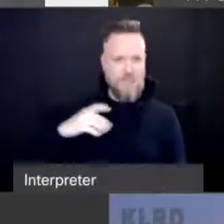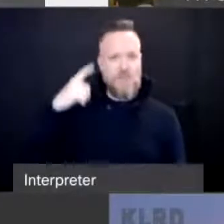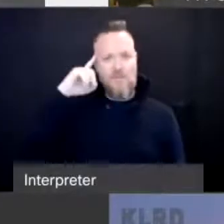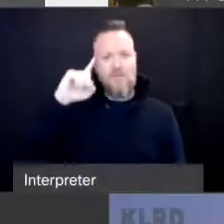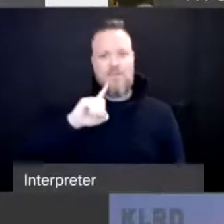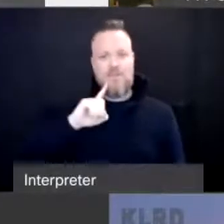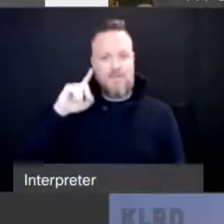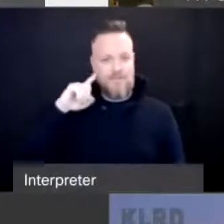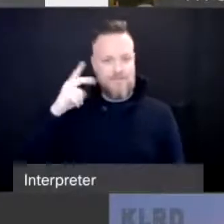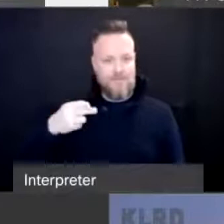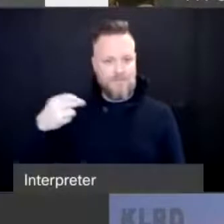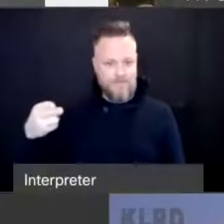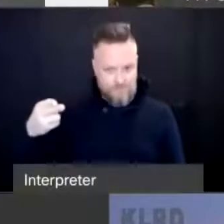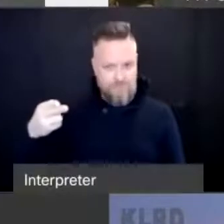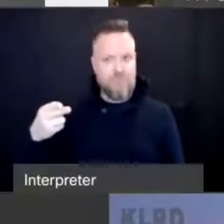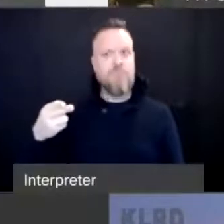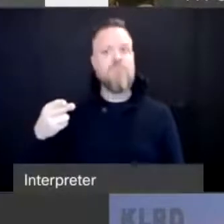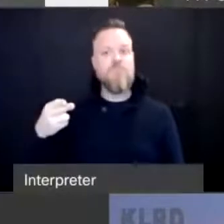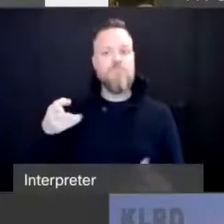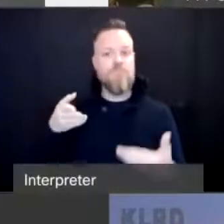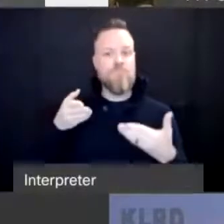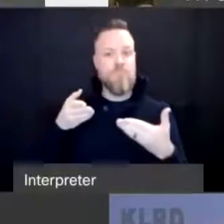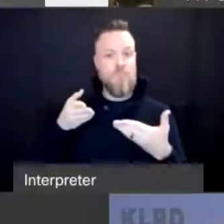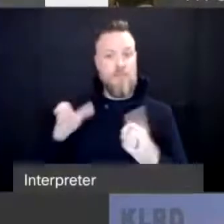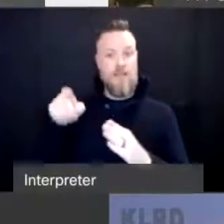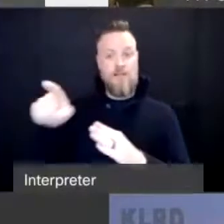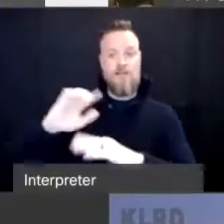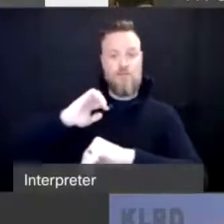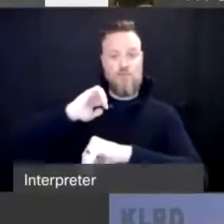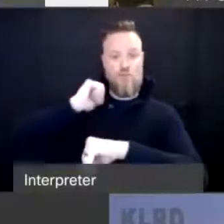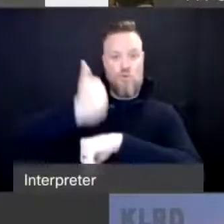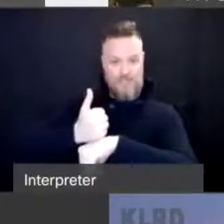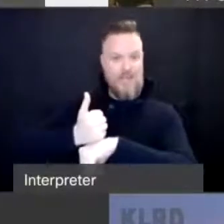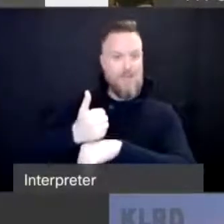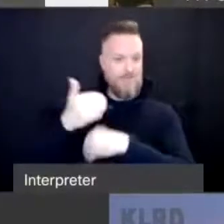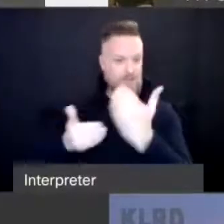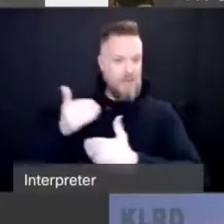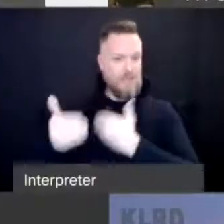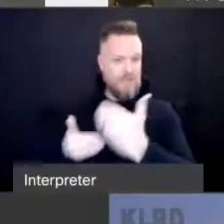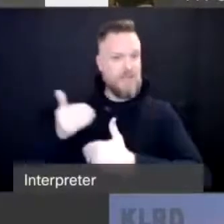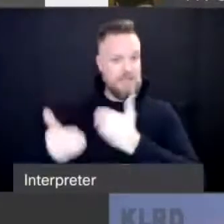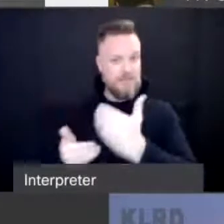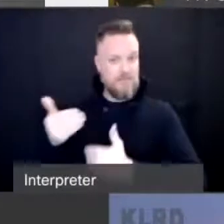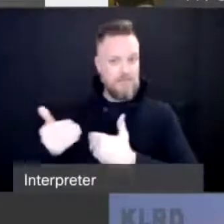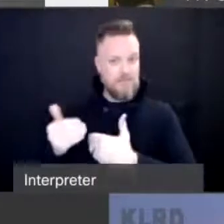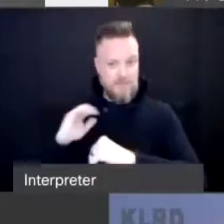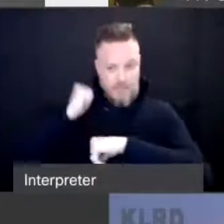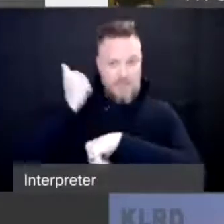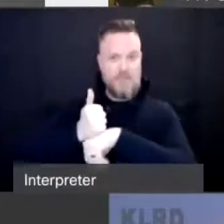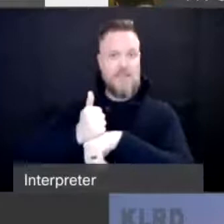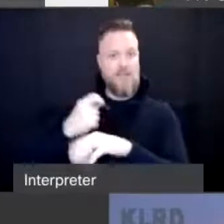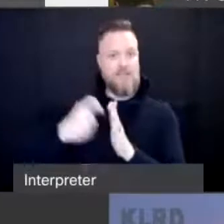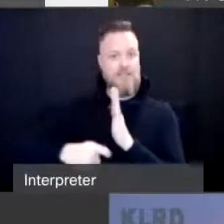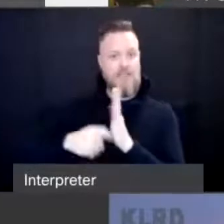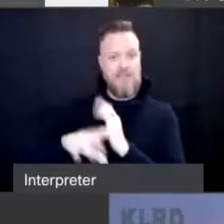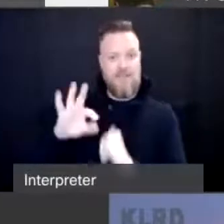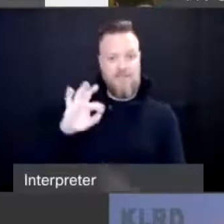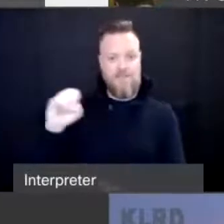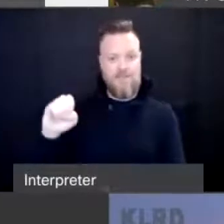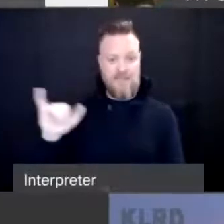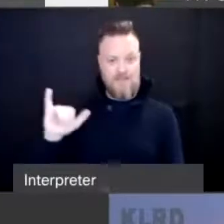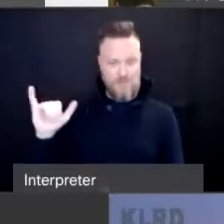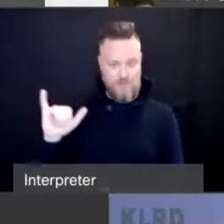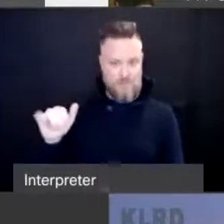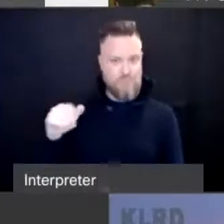of Hearing to establish the process and the fees. So they have